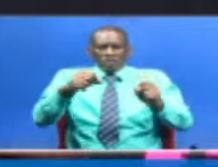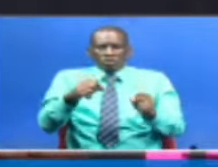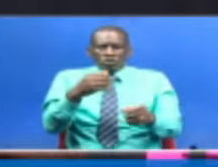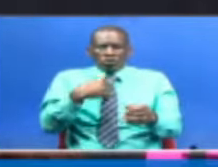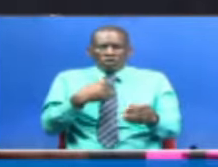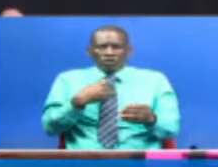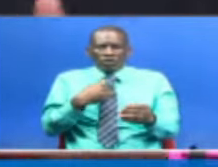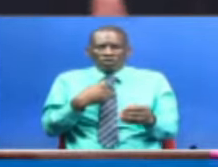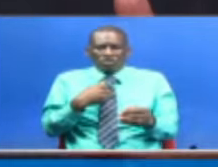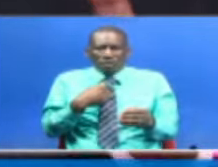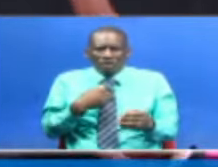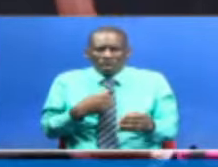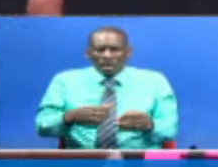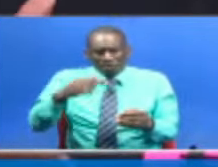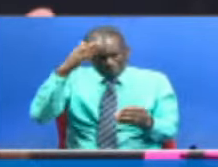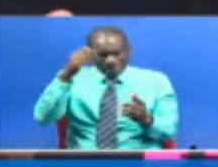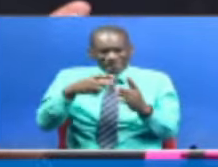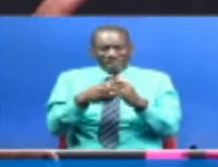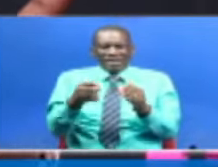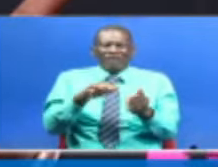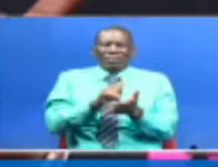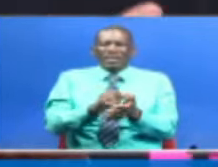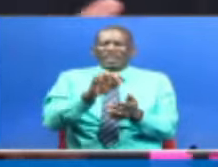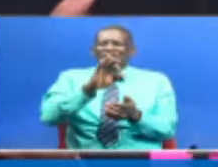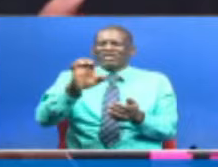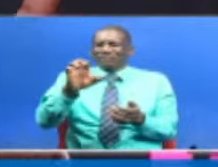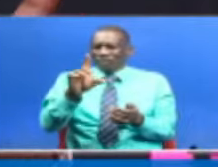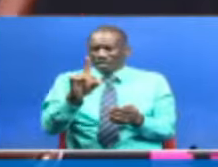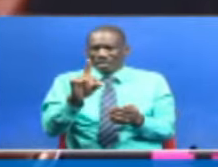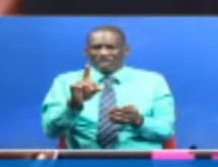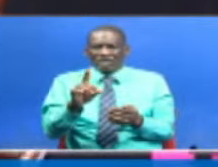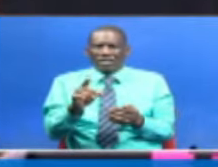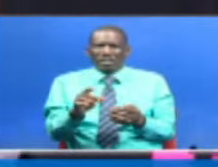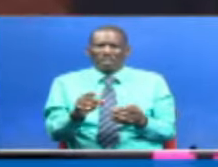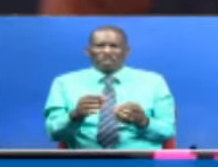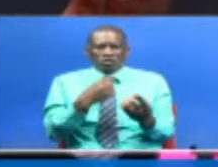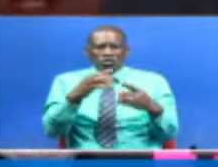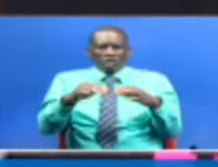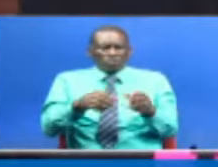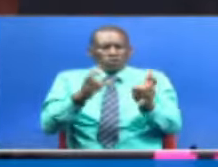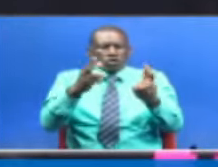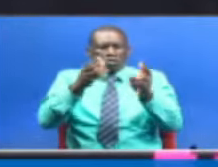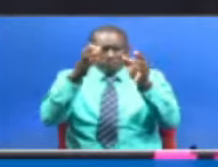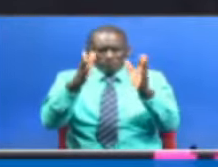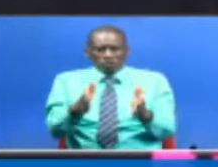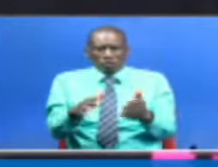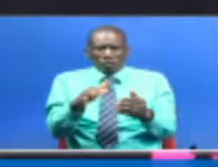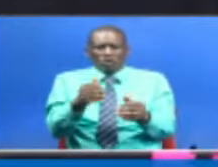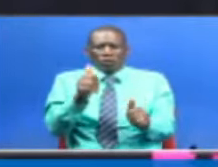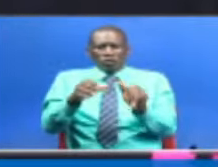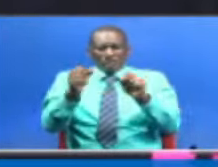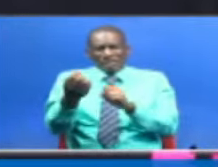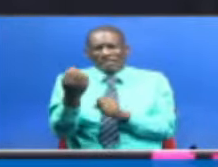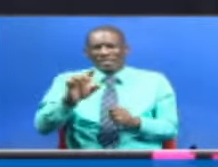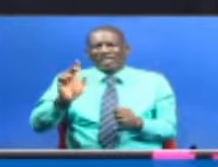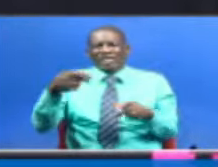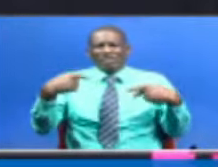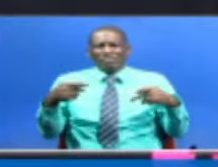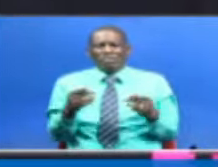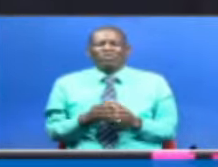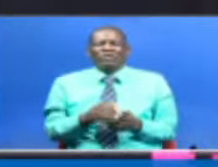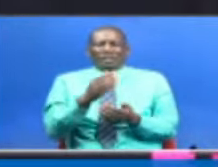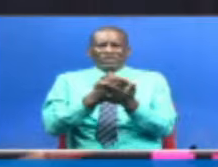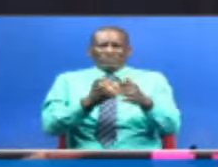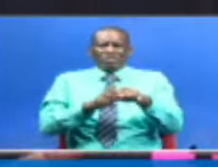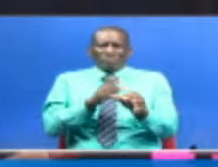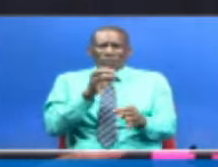start. That is a feed. You know, to put it in the layman language that you will understand as Kenyans, sometimes when